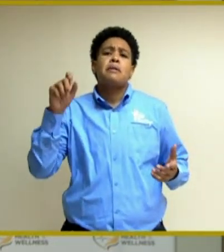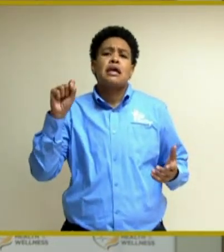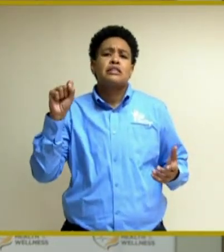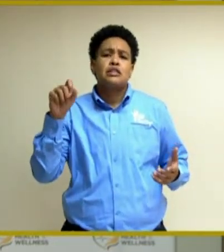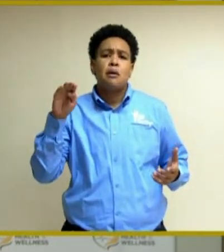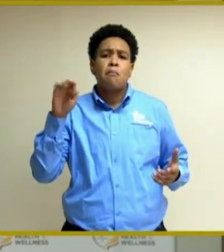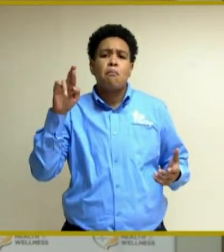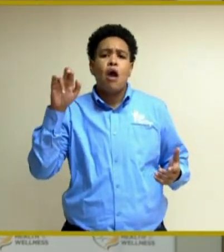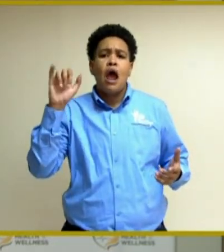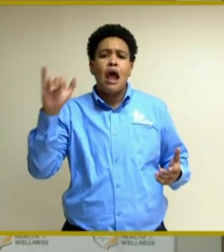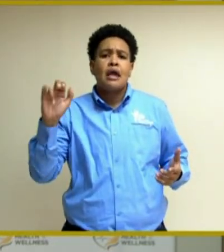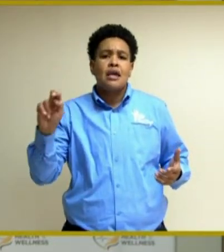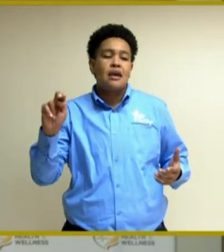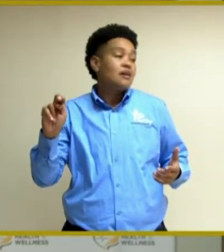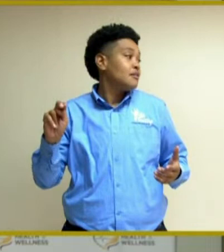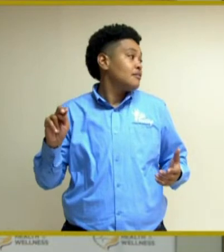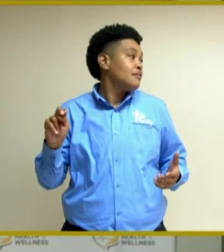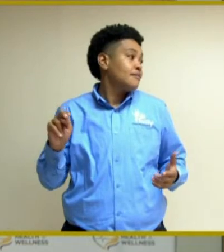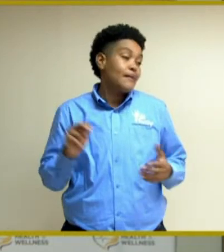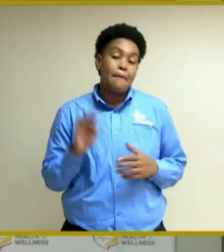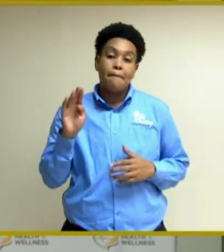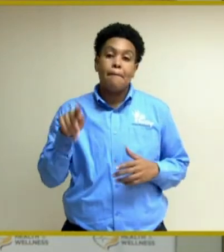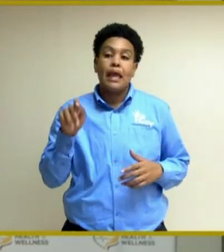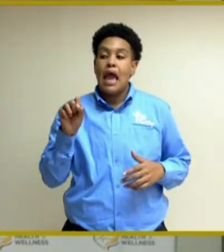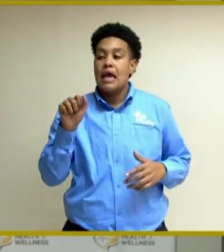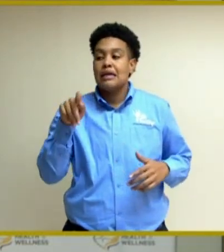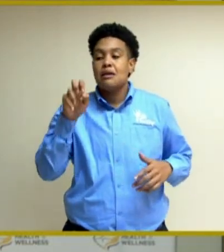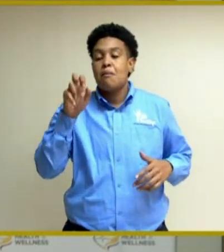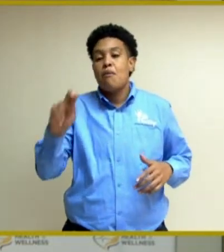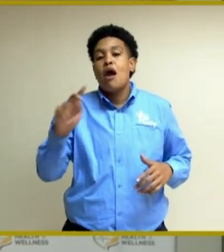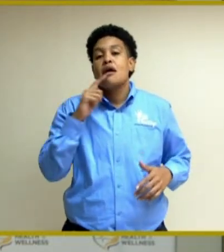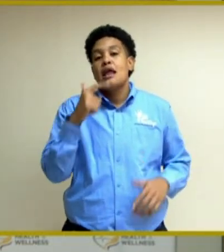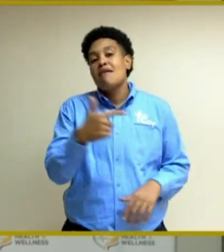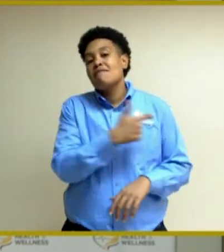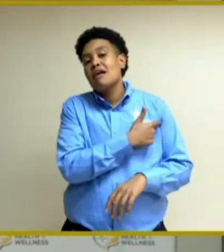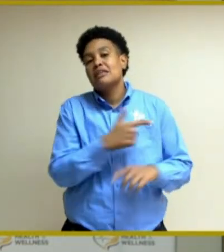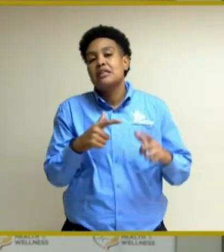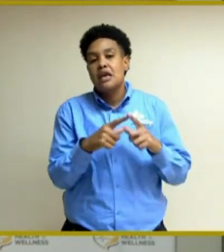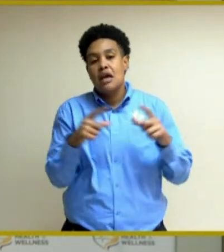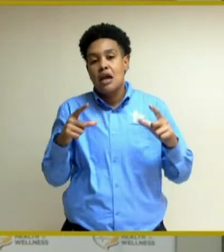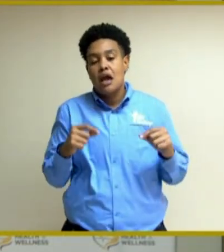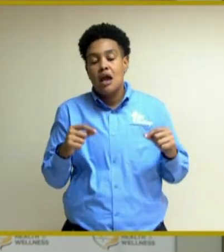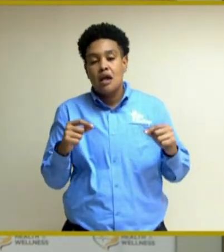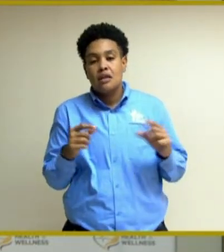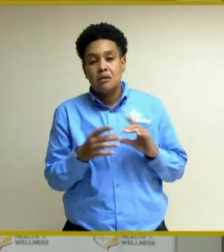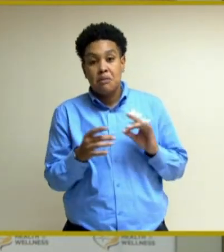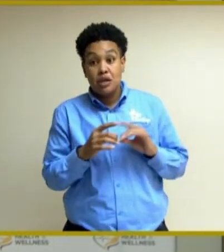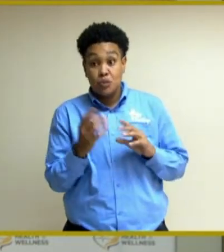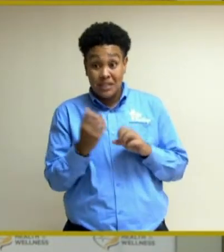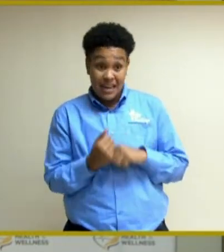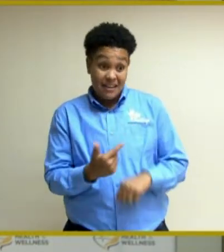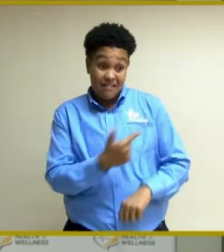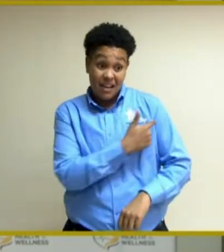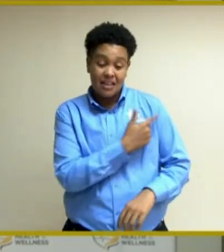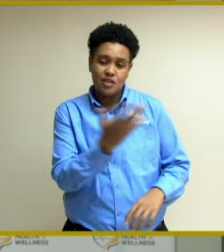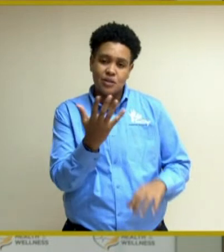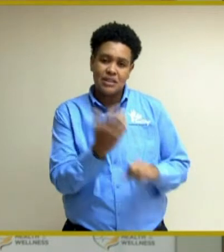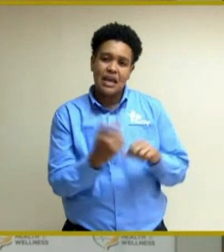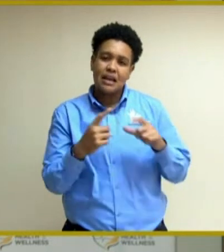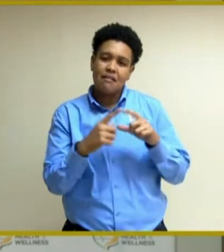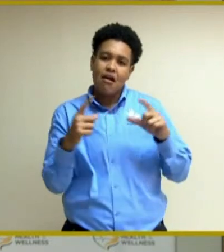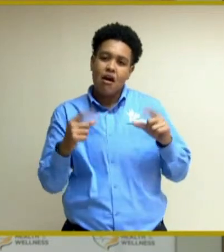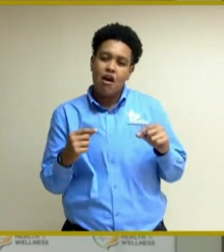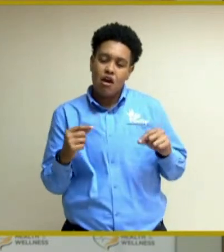Bryan, and there was a vaccine card mentioned, that once you actually get a vaccine, you'd get a